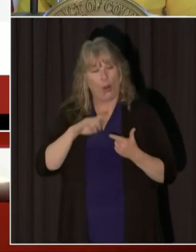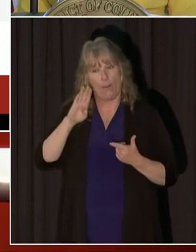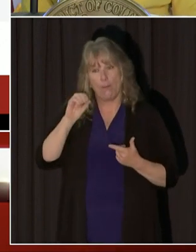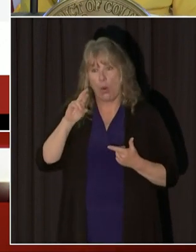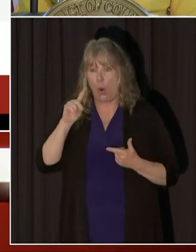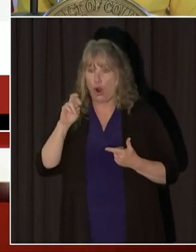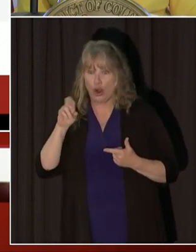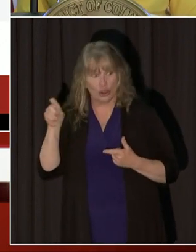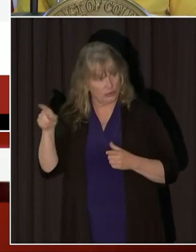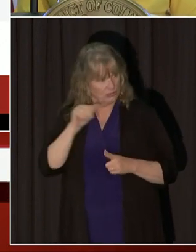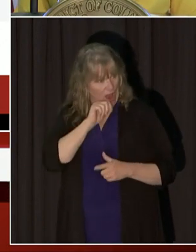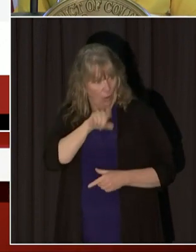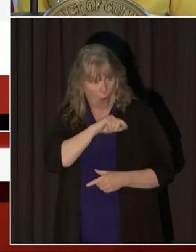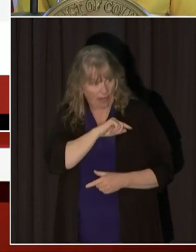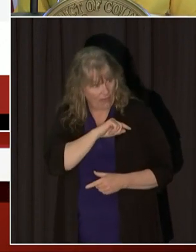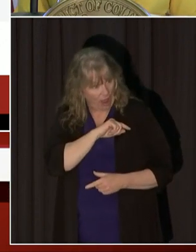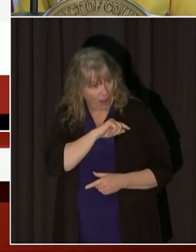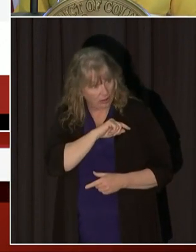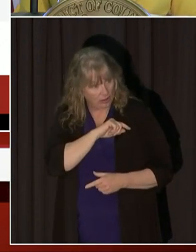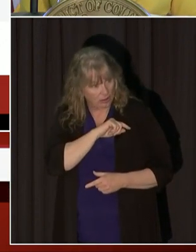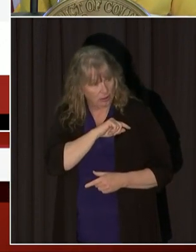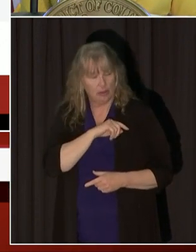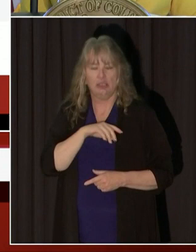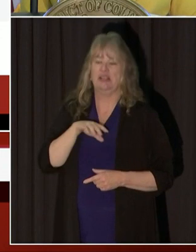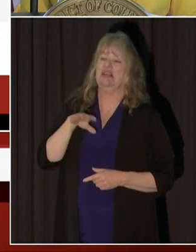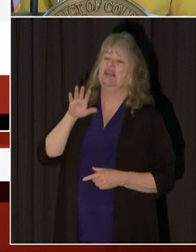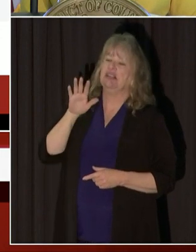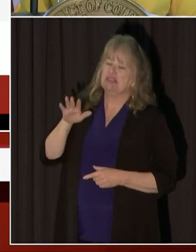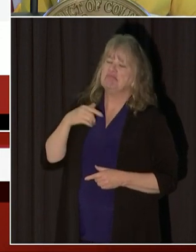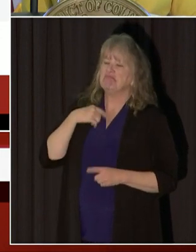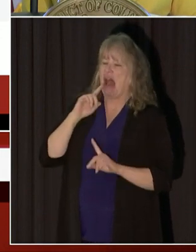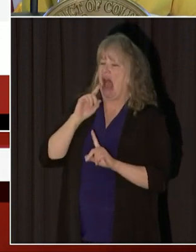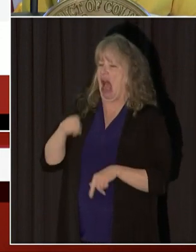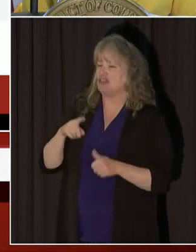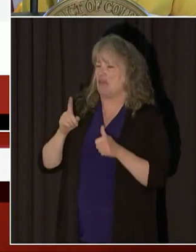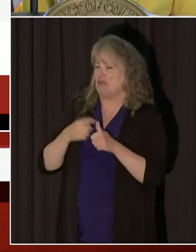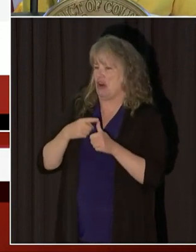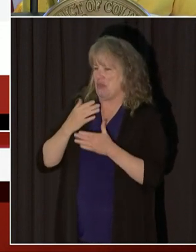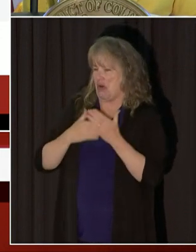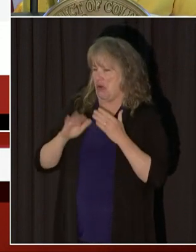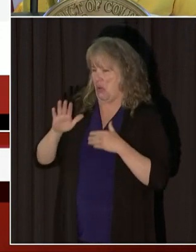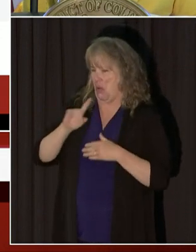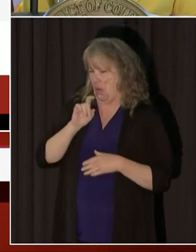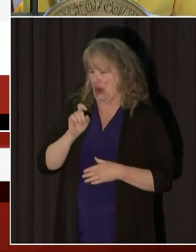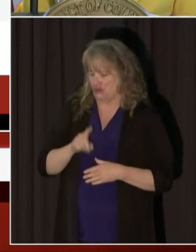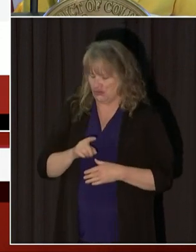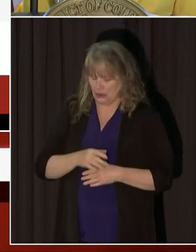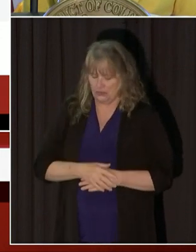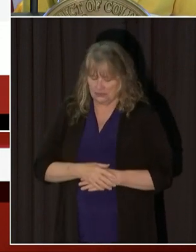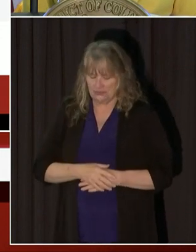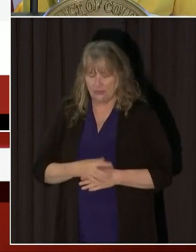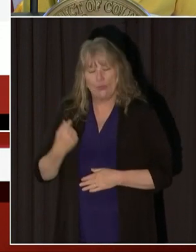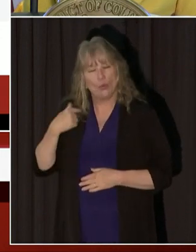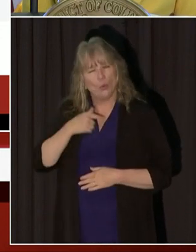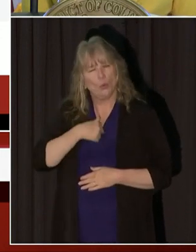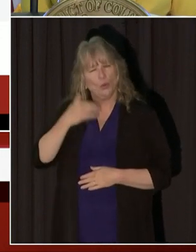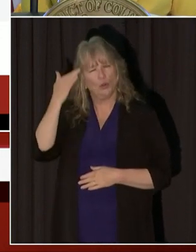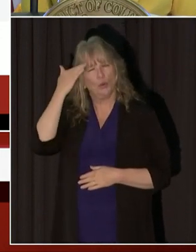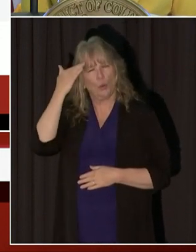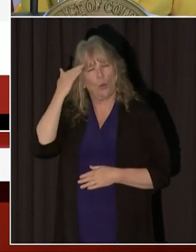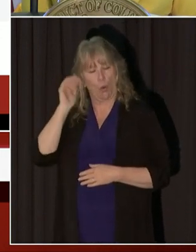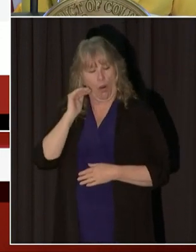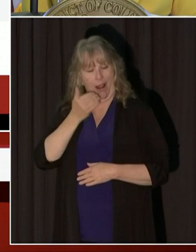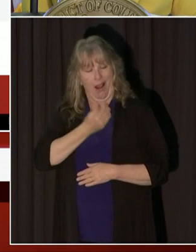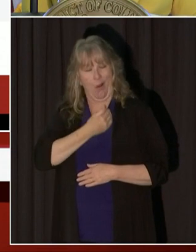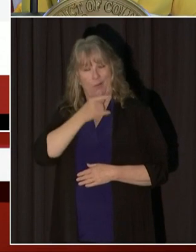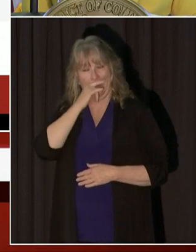this? Let me start with the first part of your question. We know that our kids, for example,